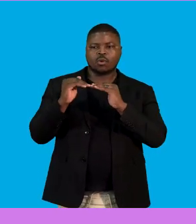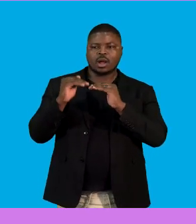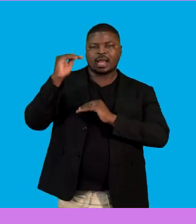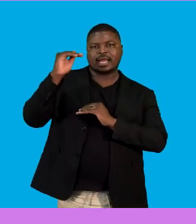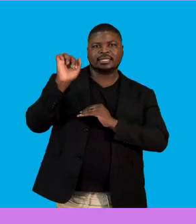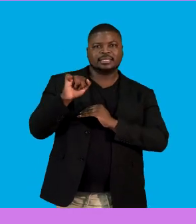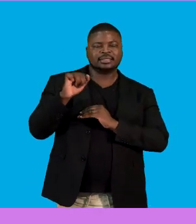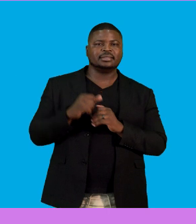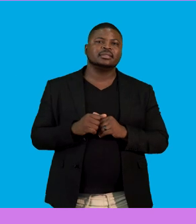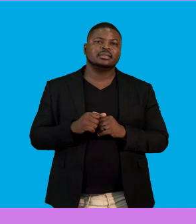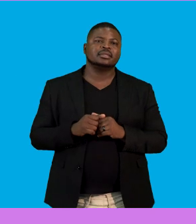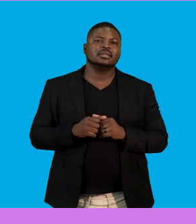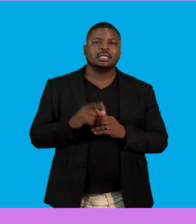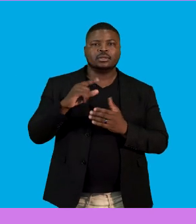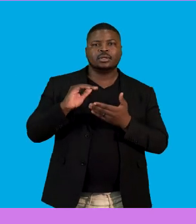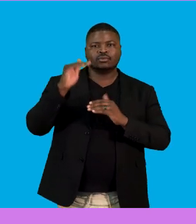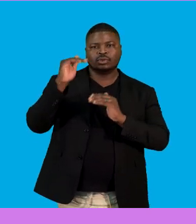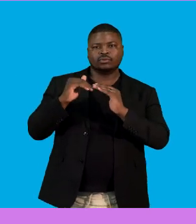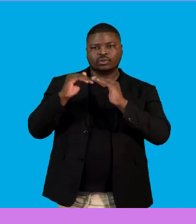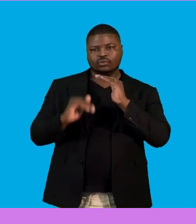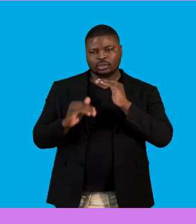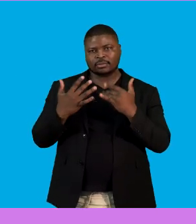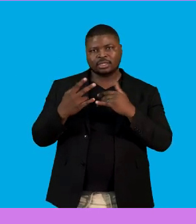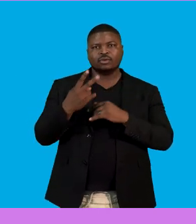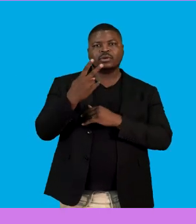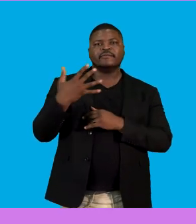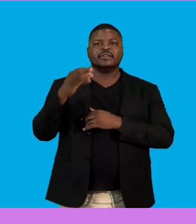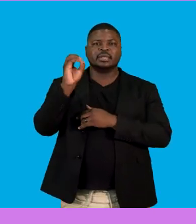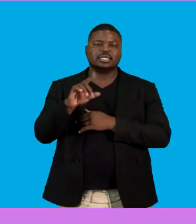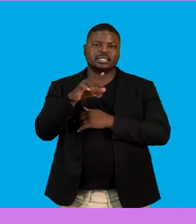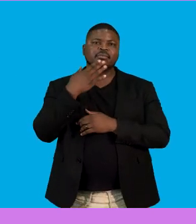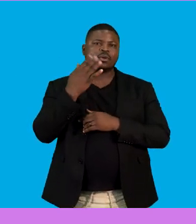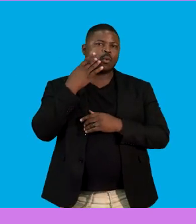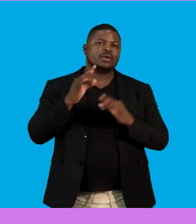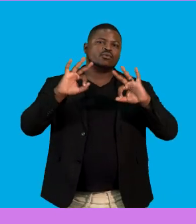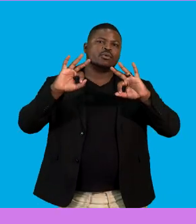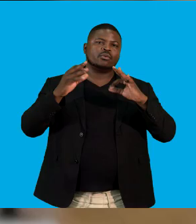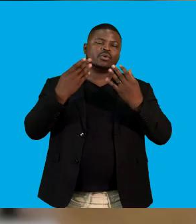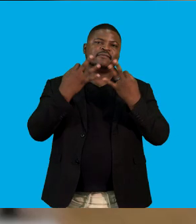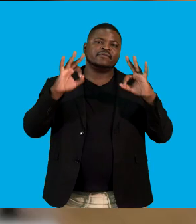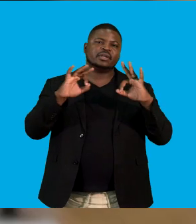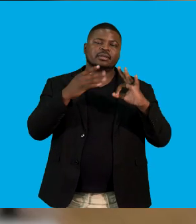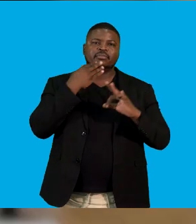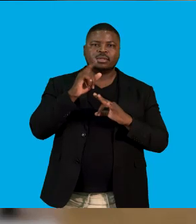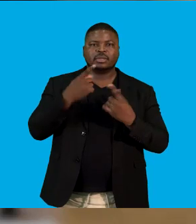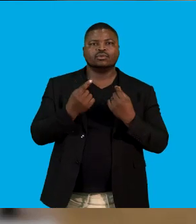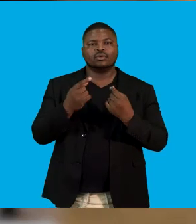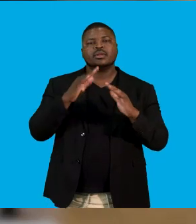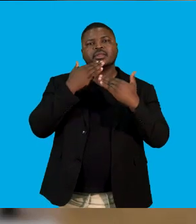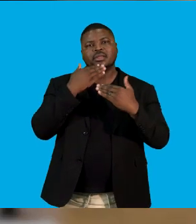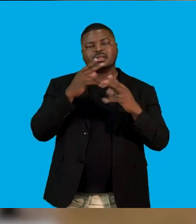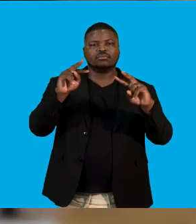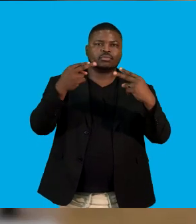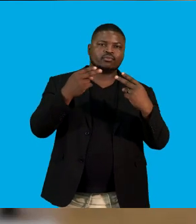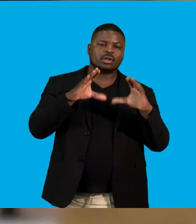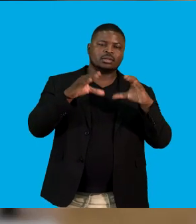new height. The new reduced height by 25%. This I would like you to do during your spare time. Thank you so much for tuning in